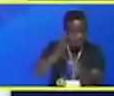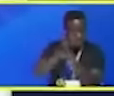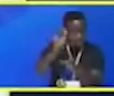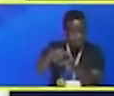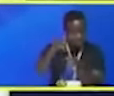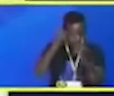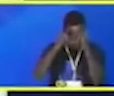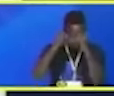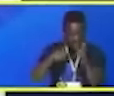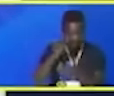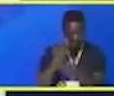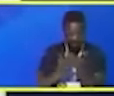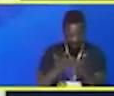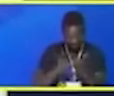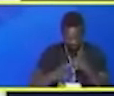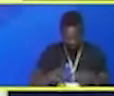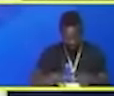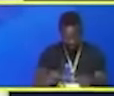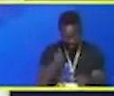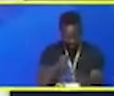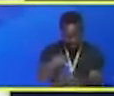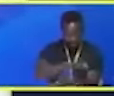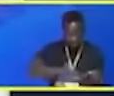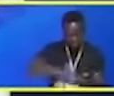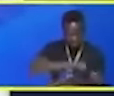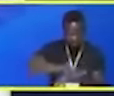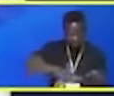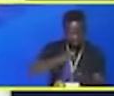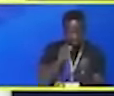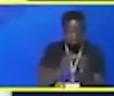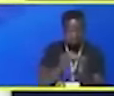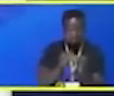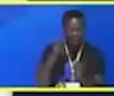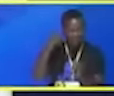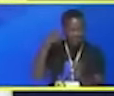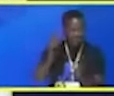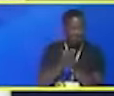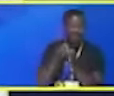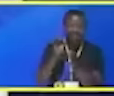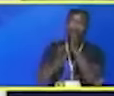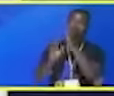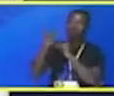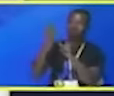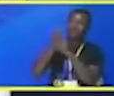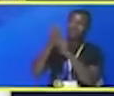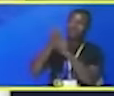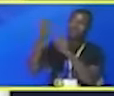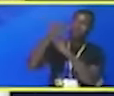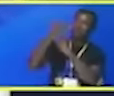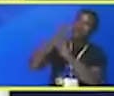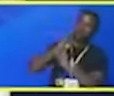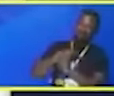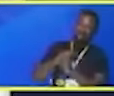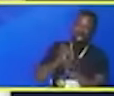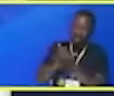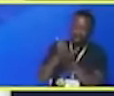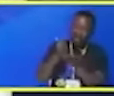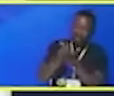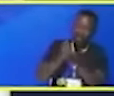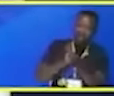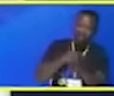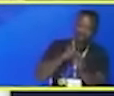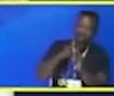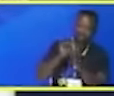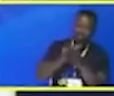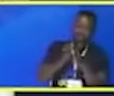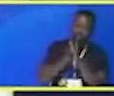Because there is a generation that is already confused, and they feel while God is dealing with them, pruning them and building them to